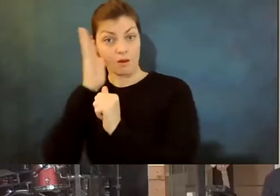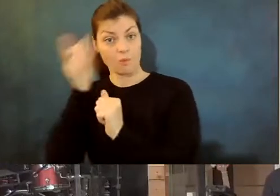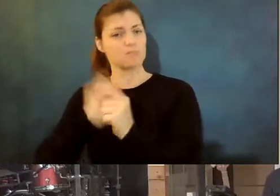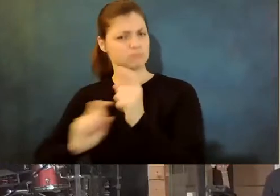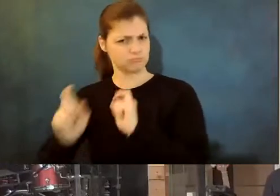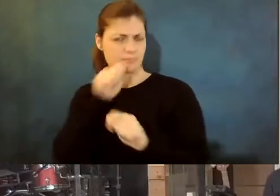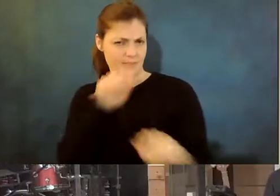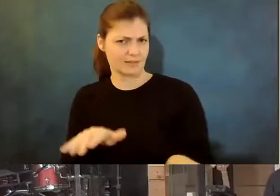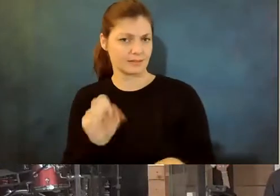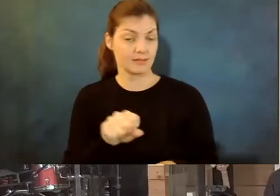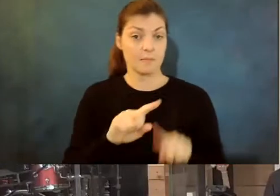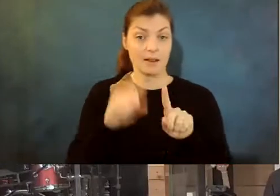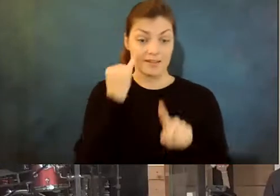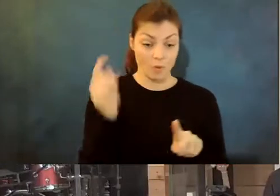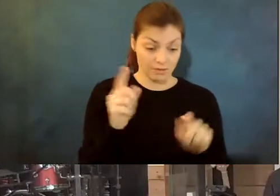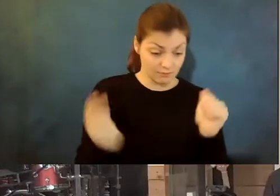altogether.